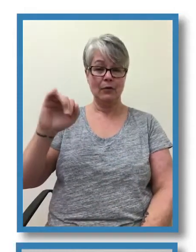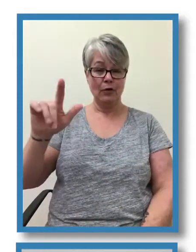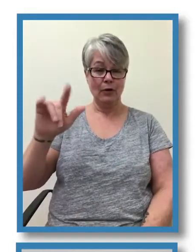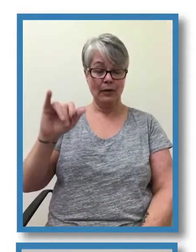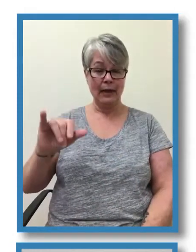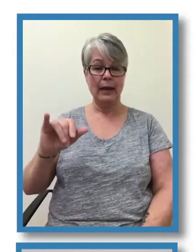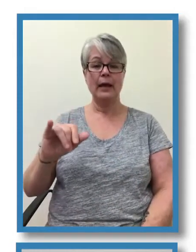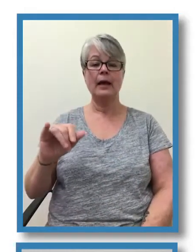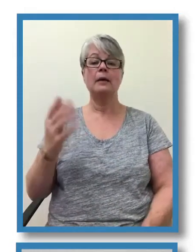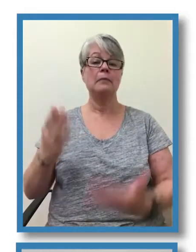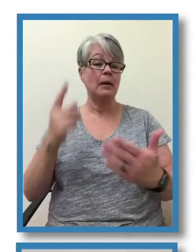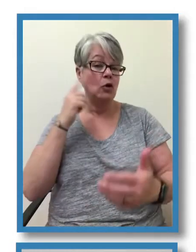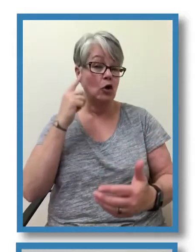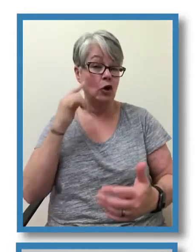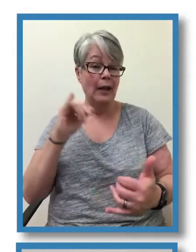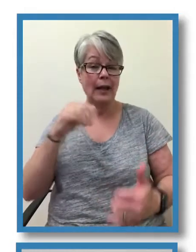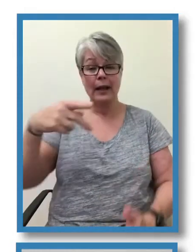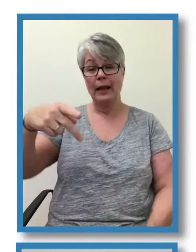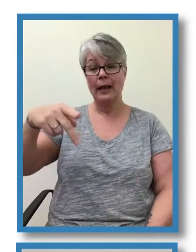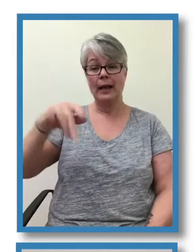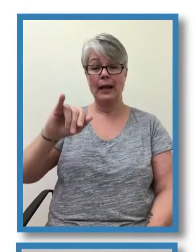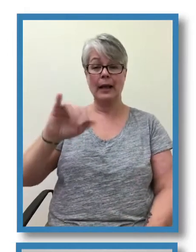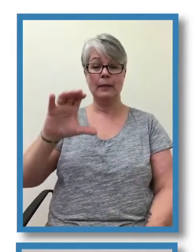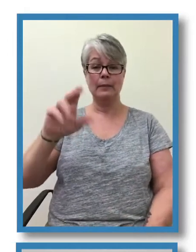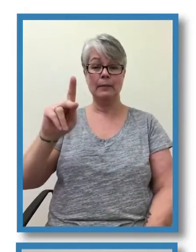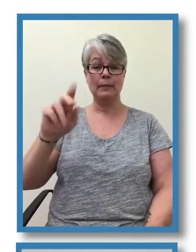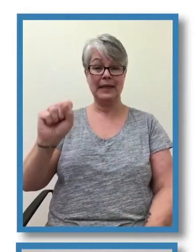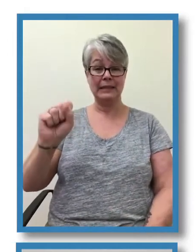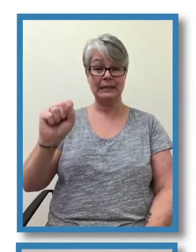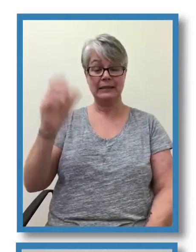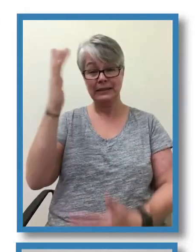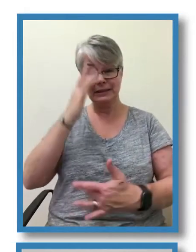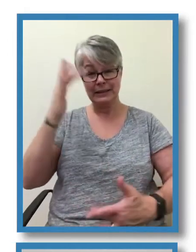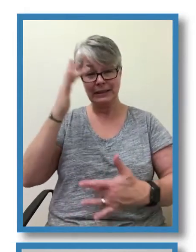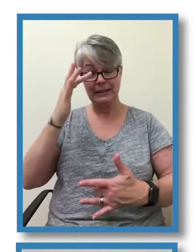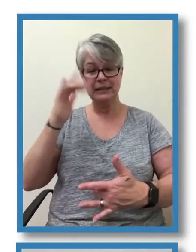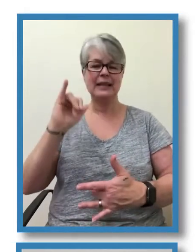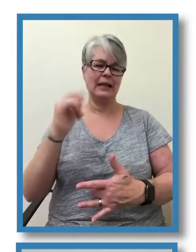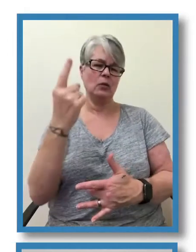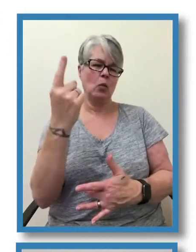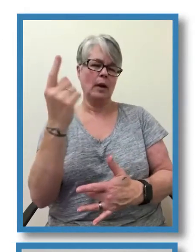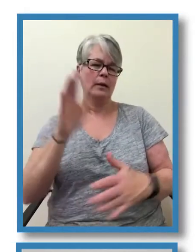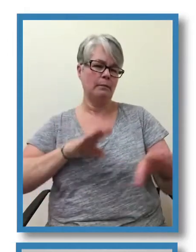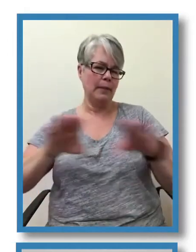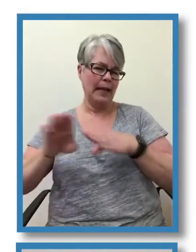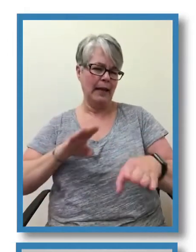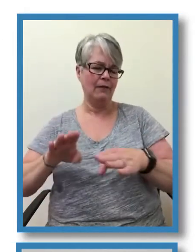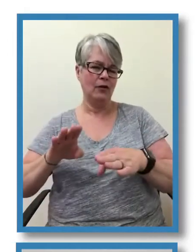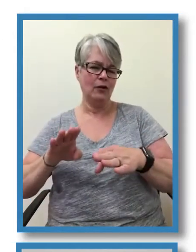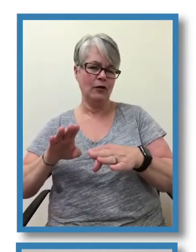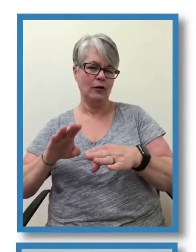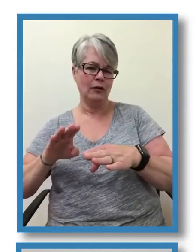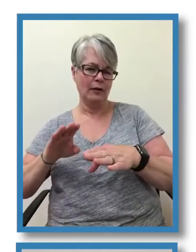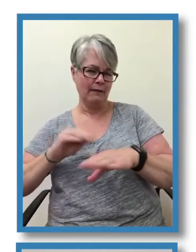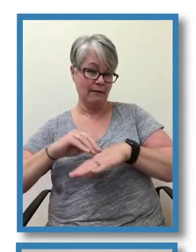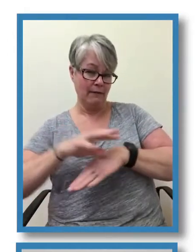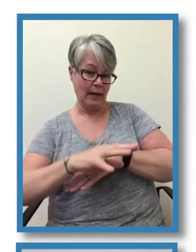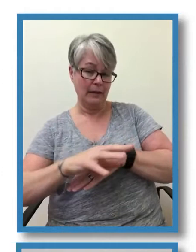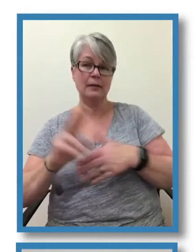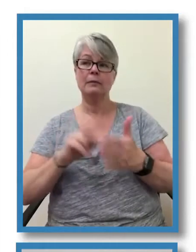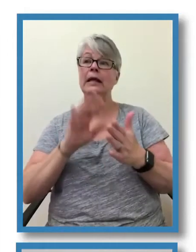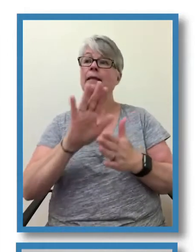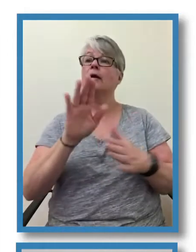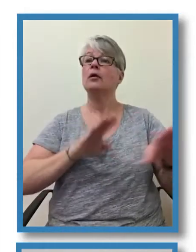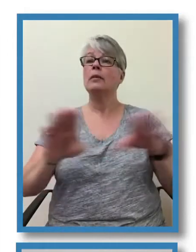disinhibited behavior, changes in personality or apathy. And there's some very exciting research being